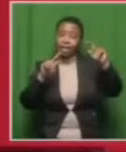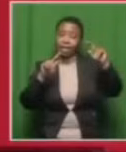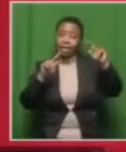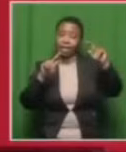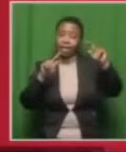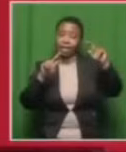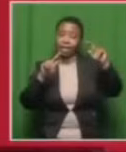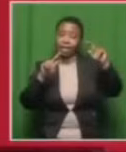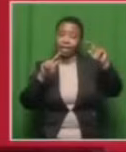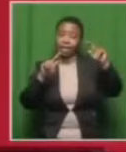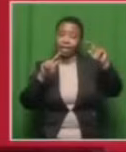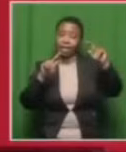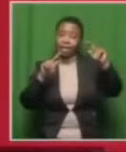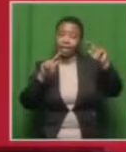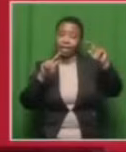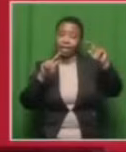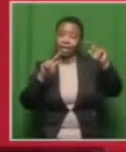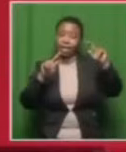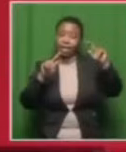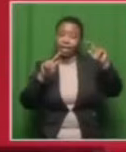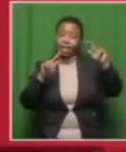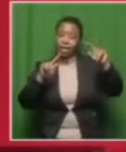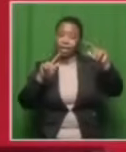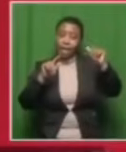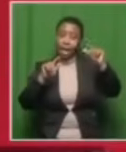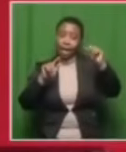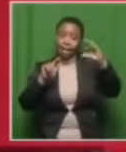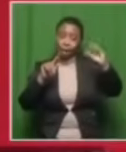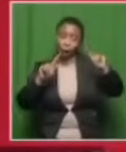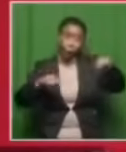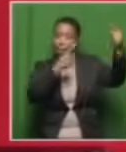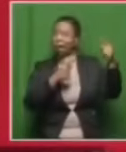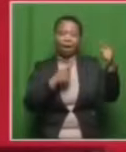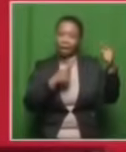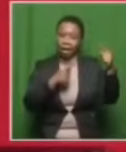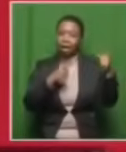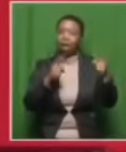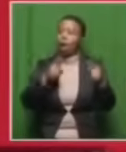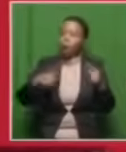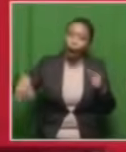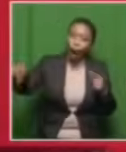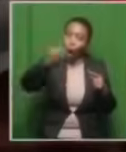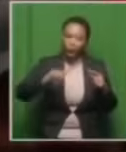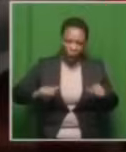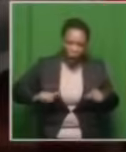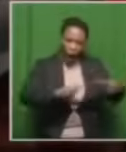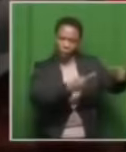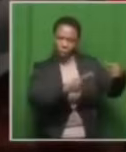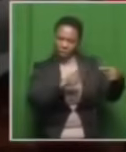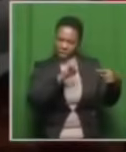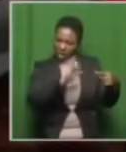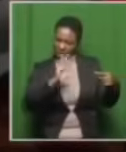you telling me that the EFF will continue to talk about this policy? Okay, fine. All of them, they were opposing the EFF.